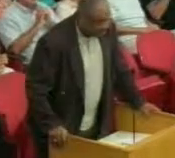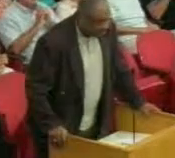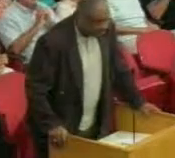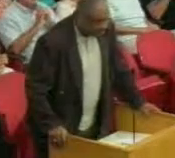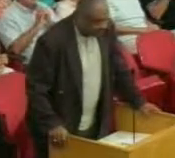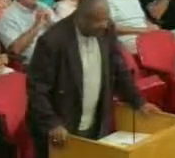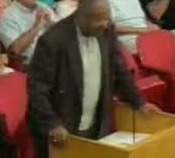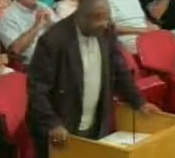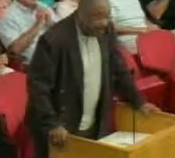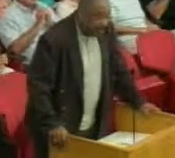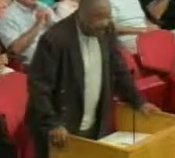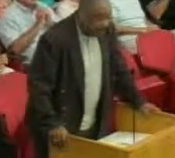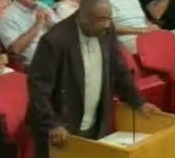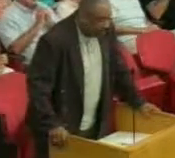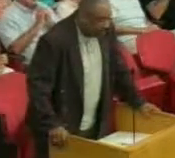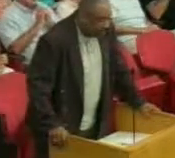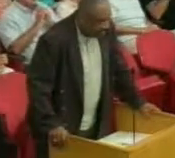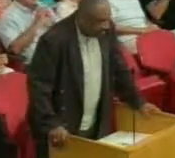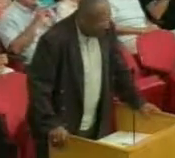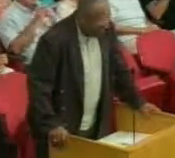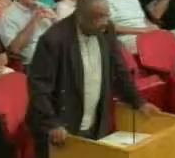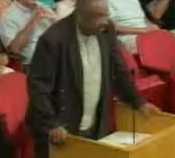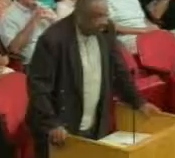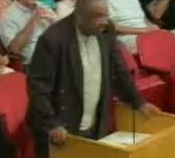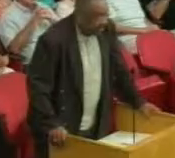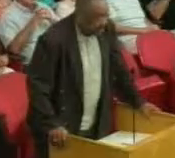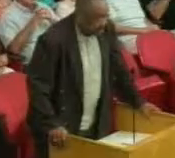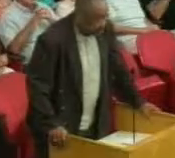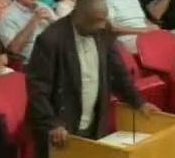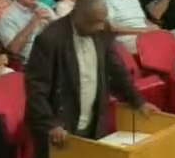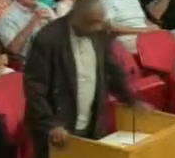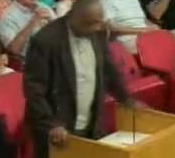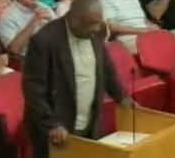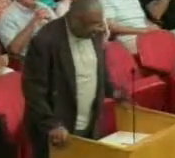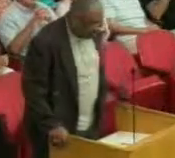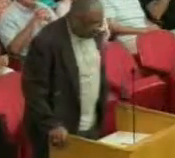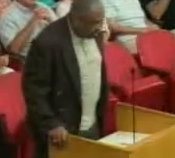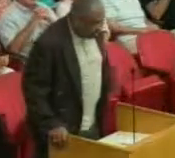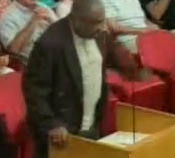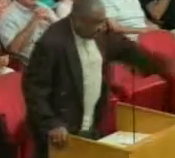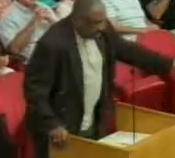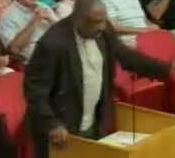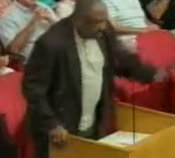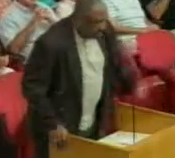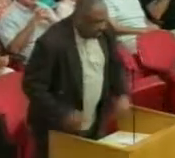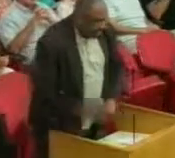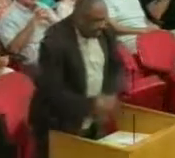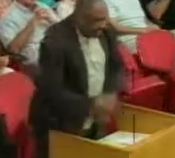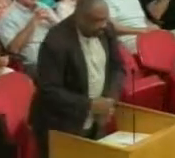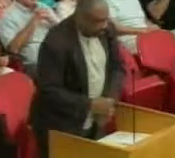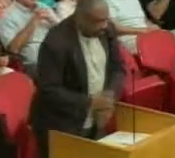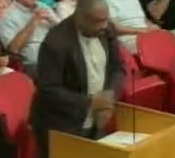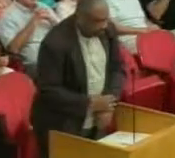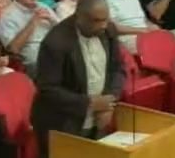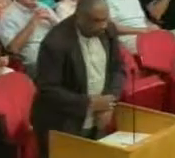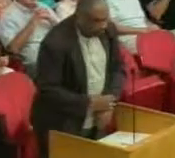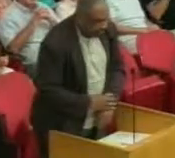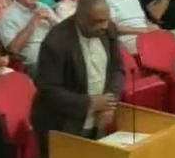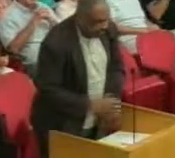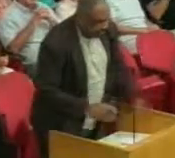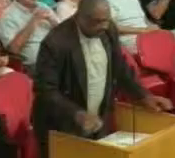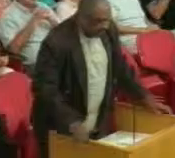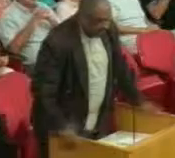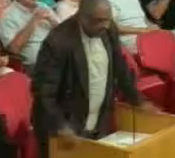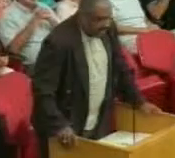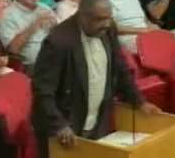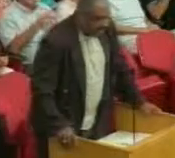Or perhaps this was a clerical error and this should have applied to somebody else. I don't know. I've told you what